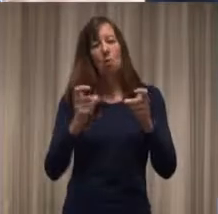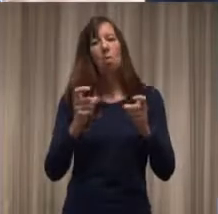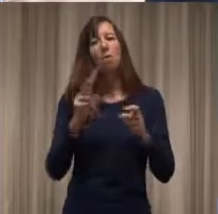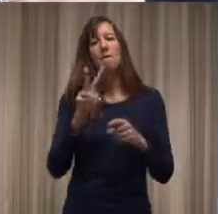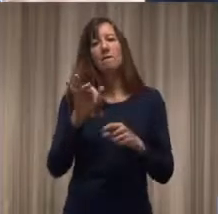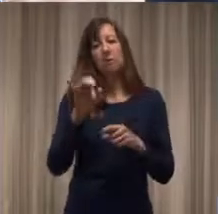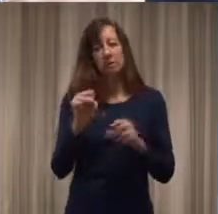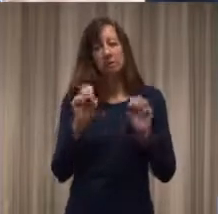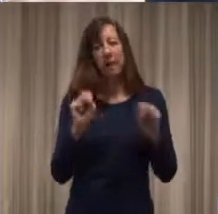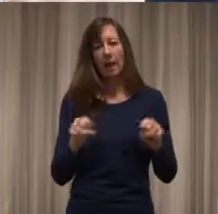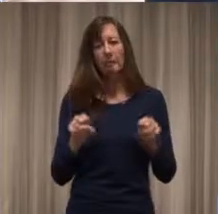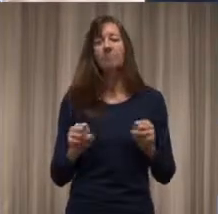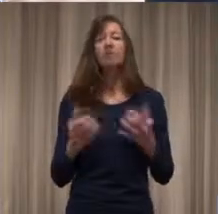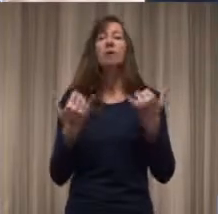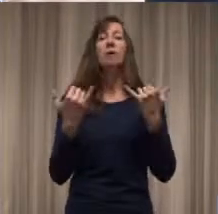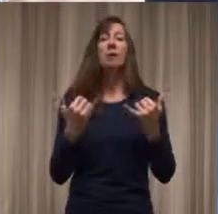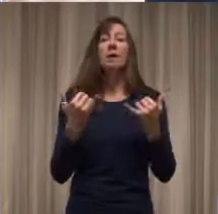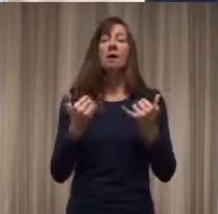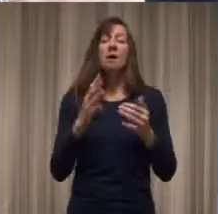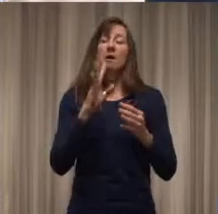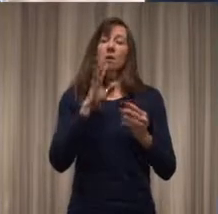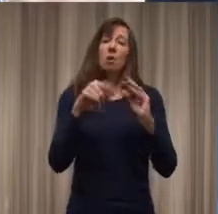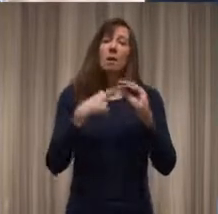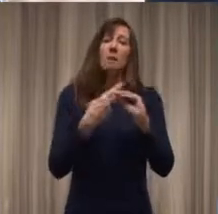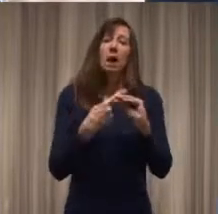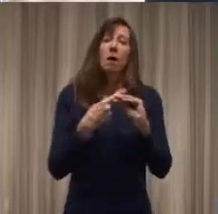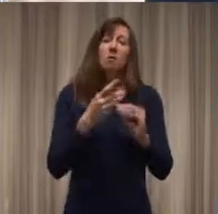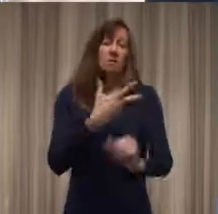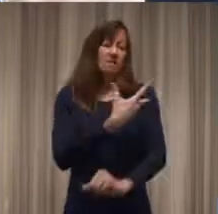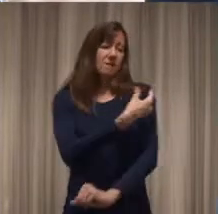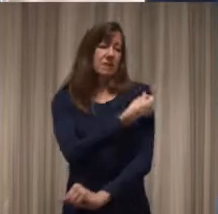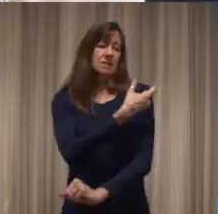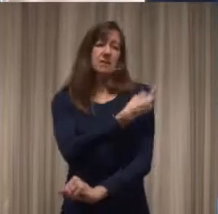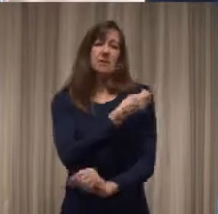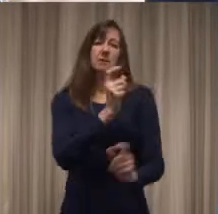going on with our vaccine distribution plan. As I said at the